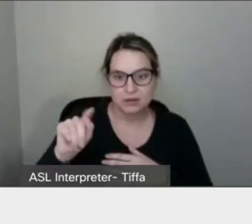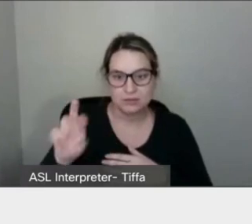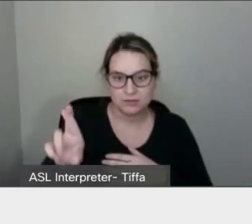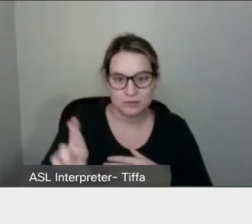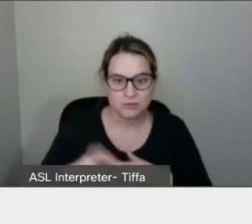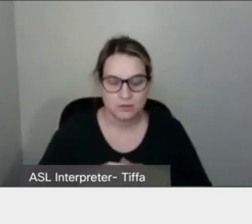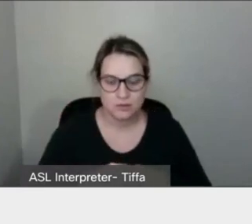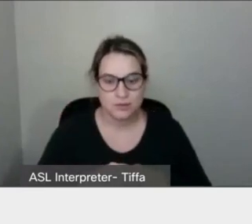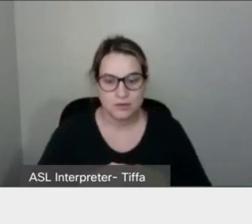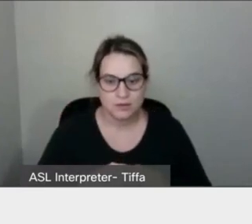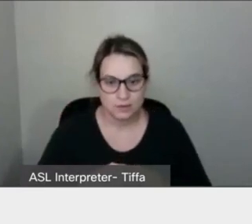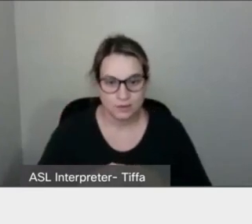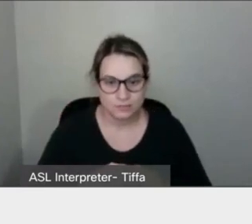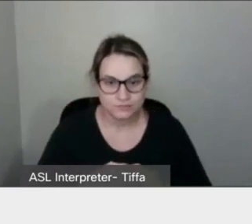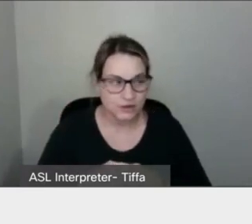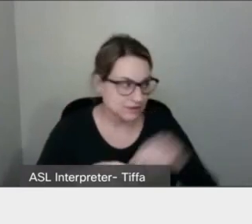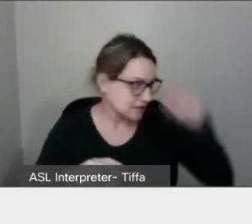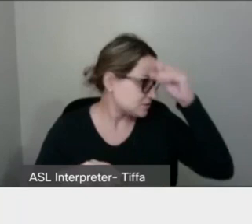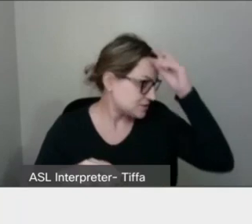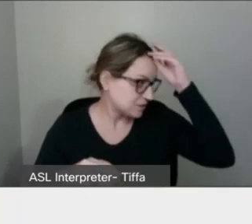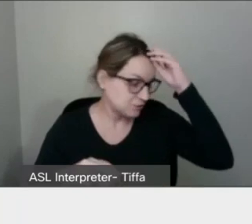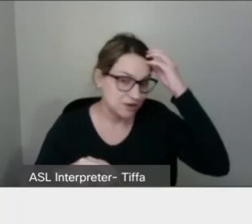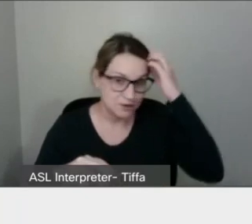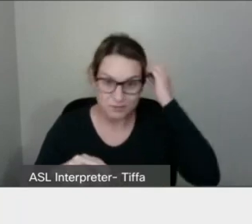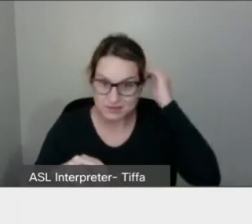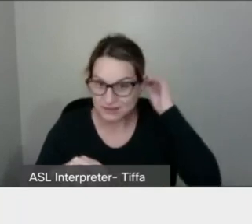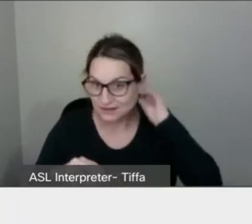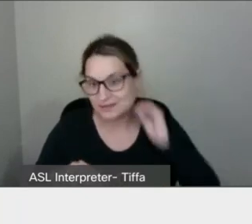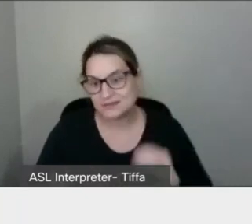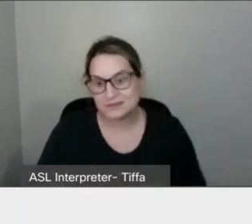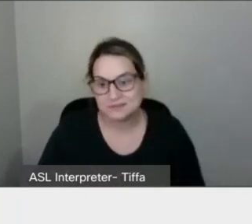And let's see. Yeah, that was five. Go ahead.